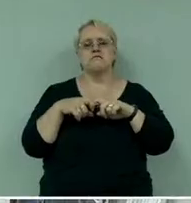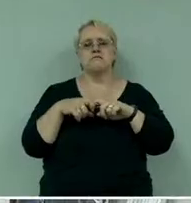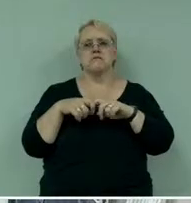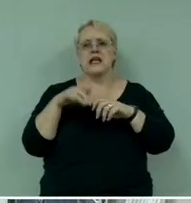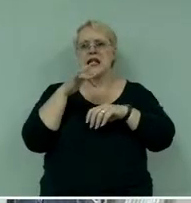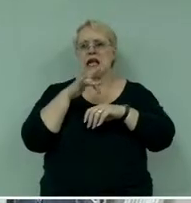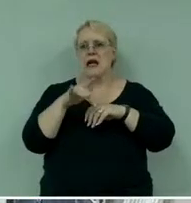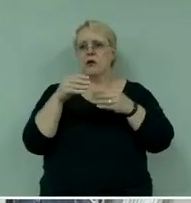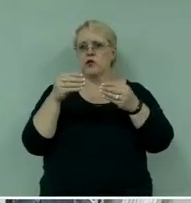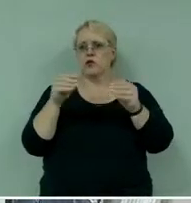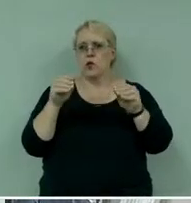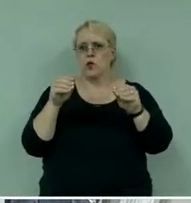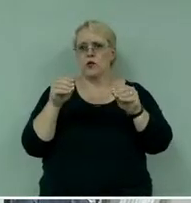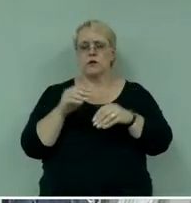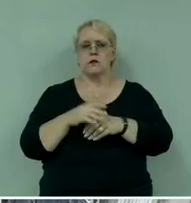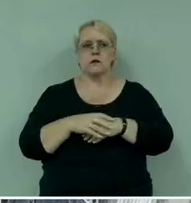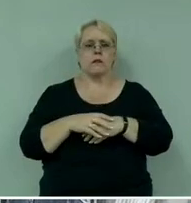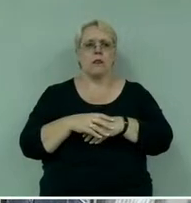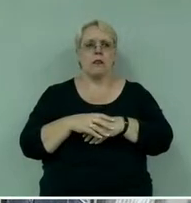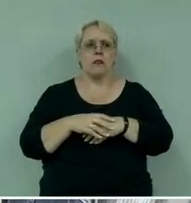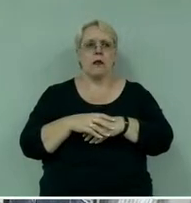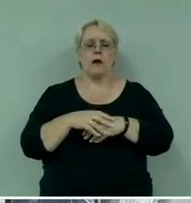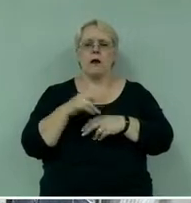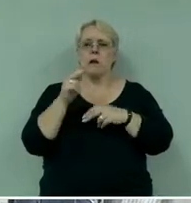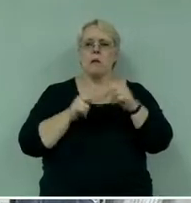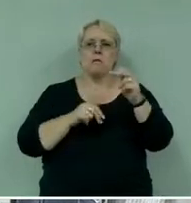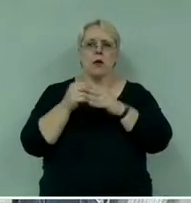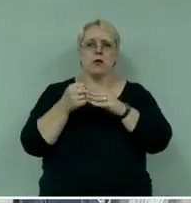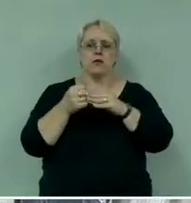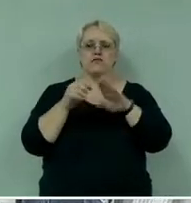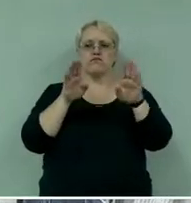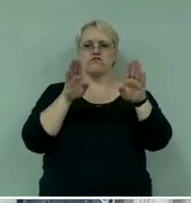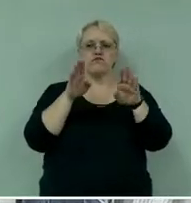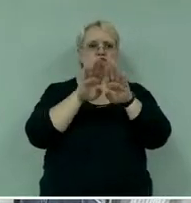Empty stores, All right. buildings boarded up,